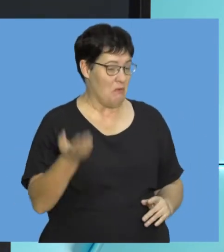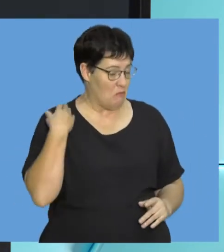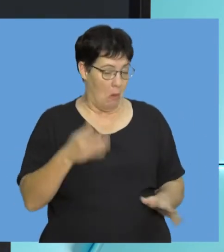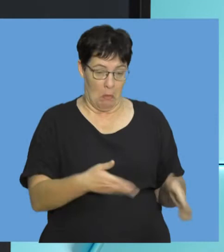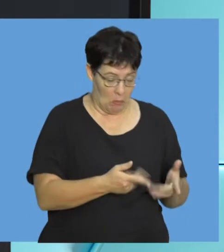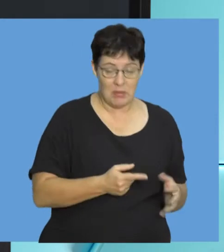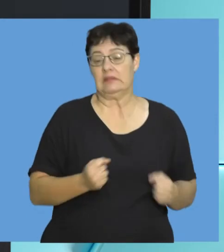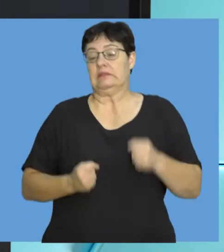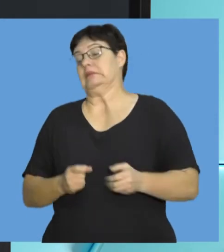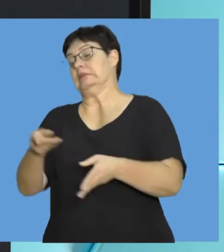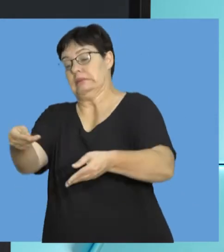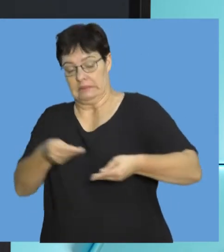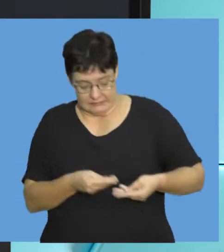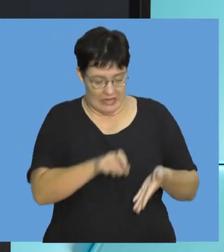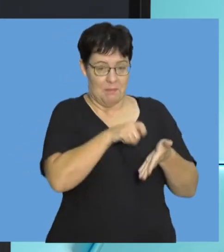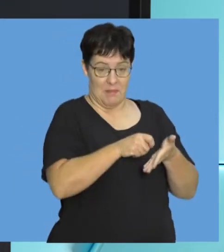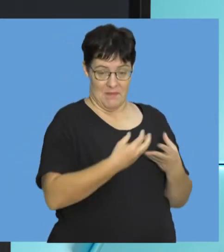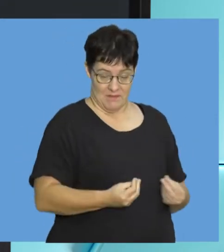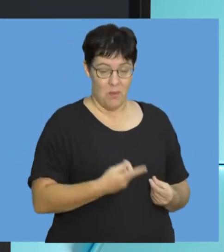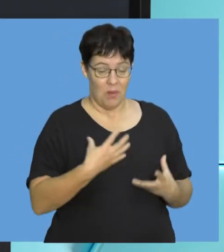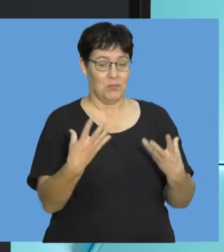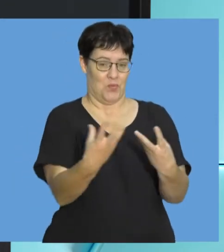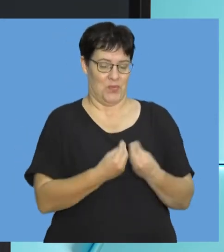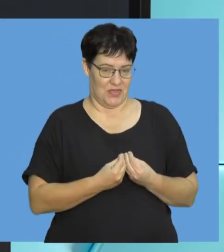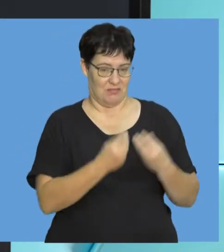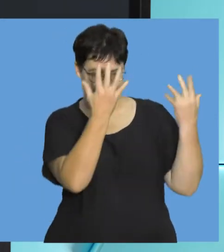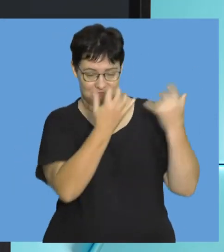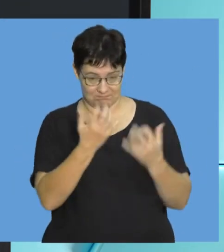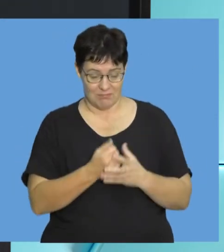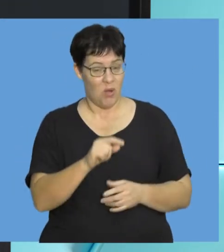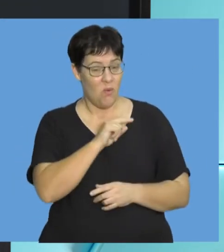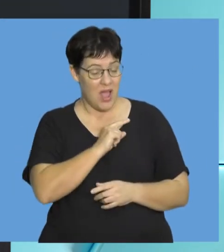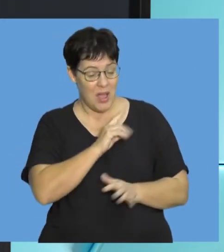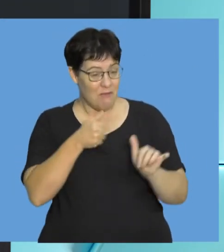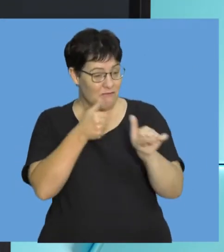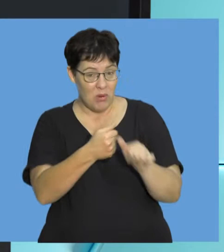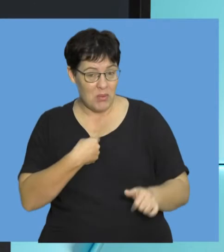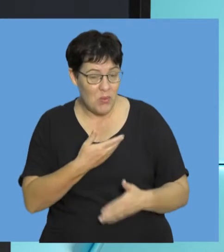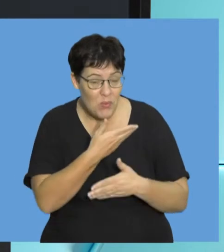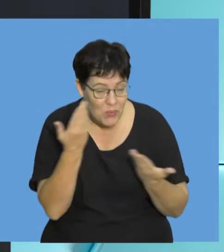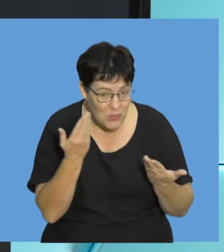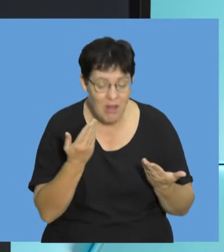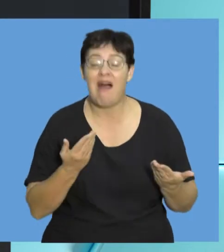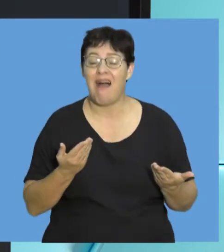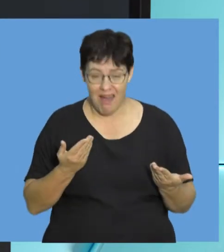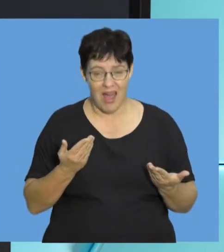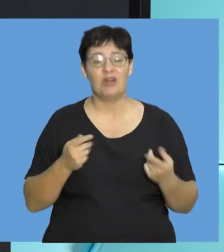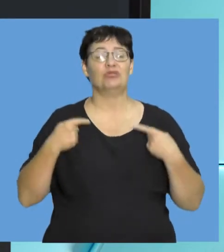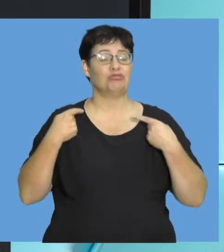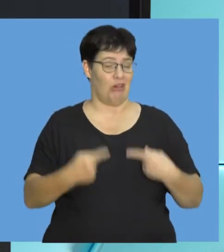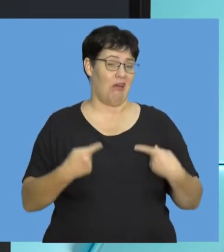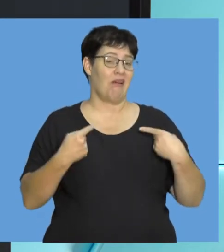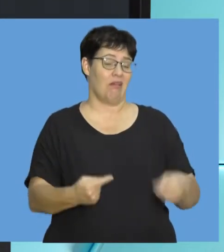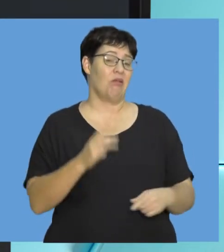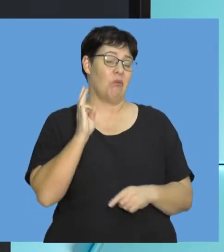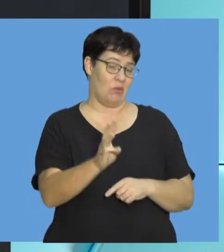you are now ready to work with me, because I promise you, if you are not following what I'm going to do here, you are really going to be lost, and